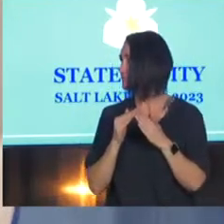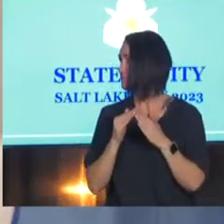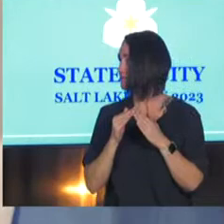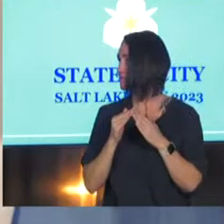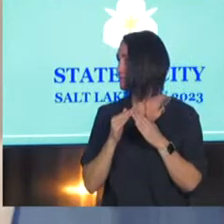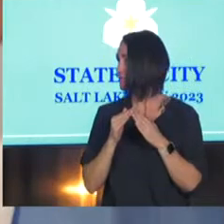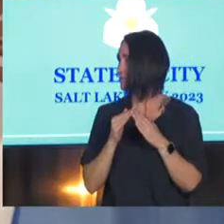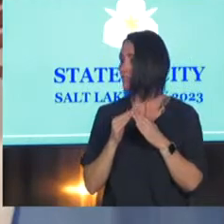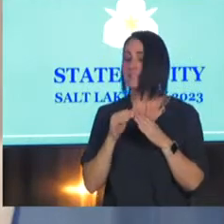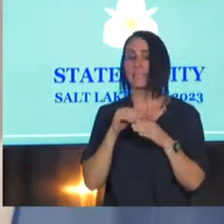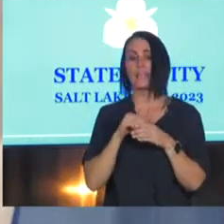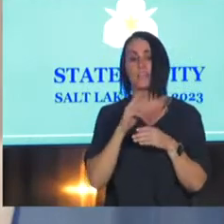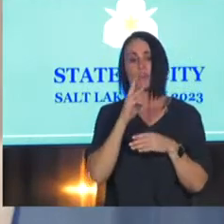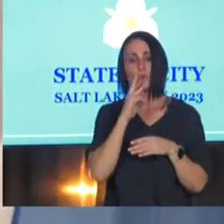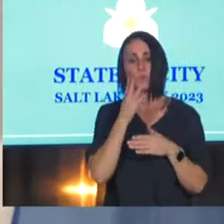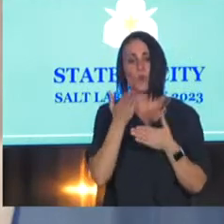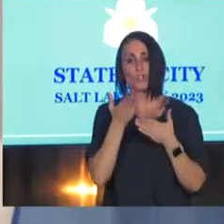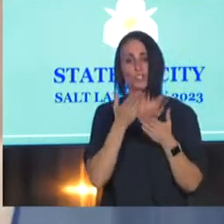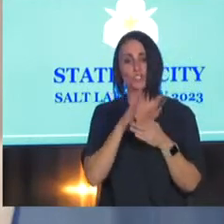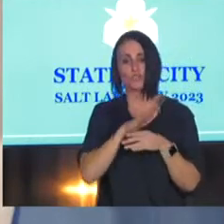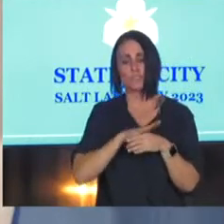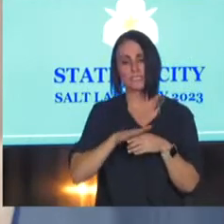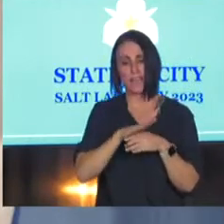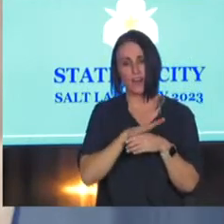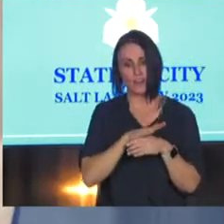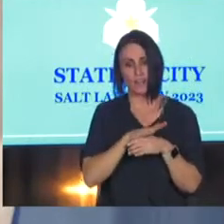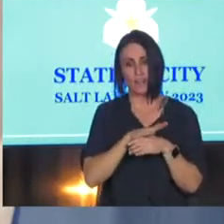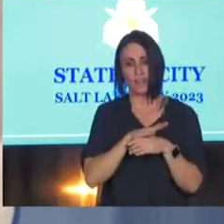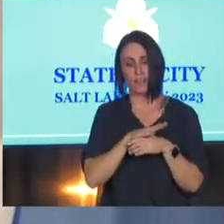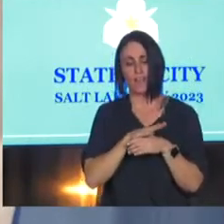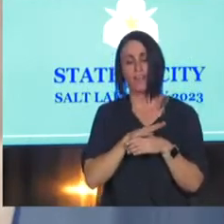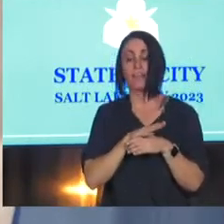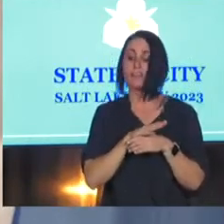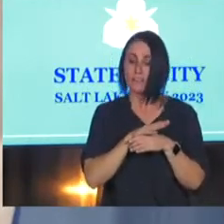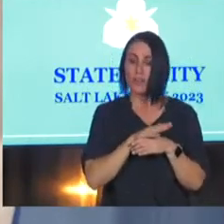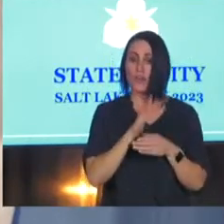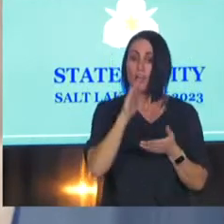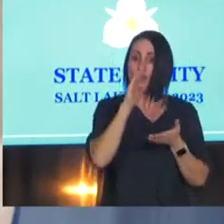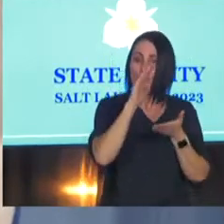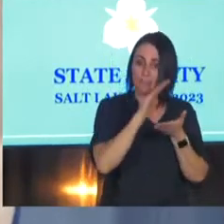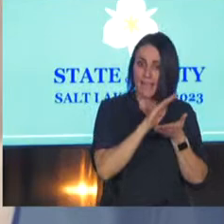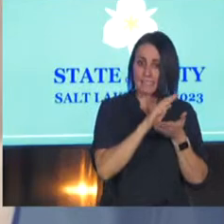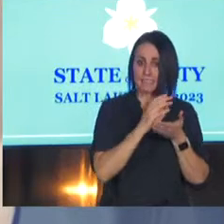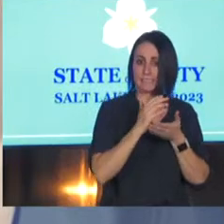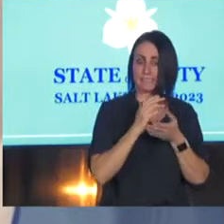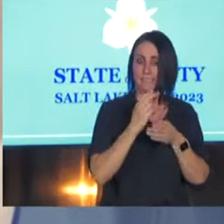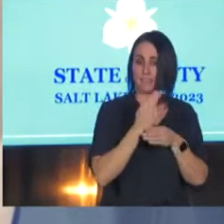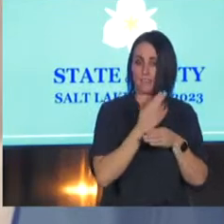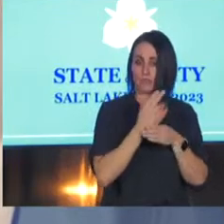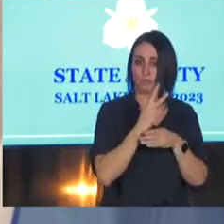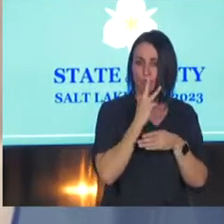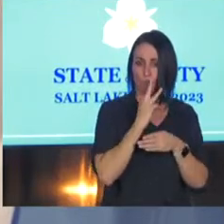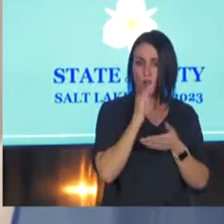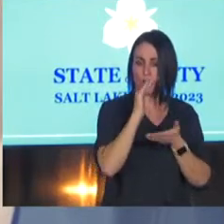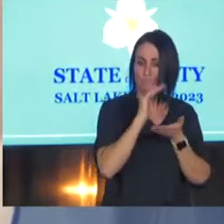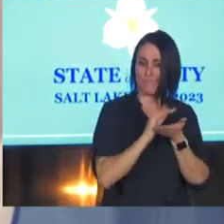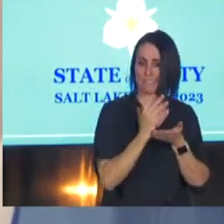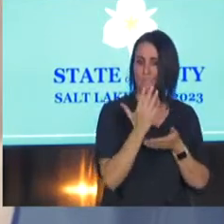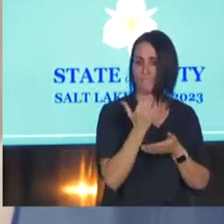within the city's water service area, have collectively reduced our consumption by more than 15%,